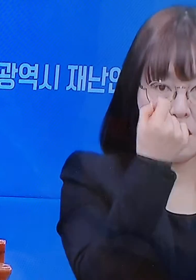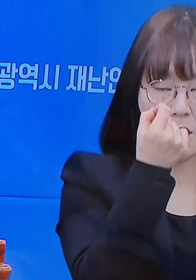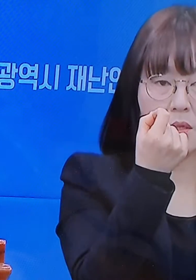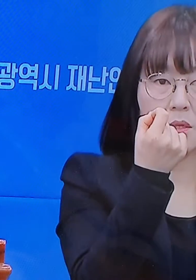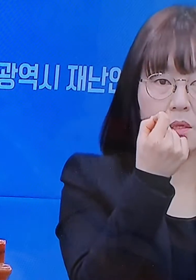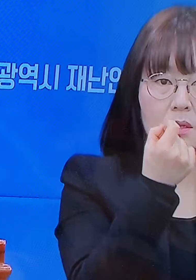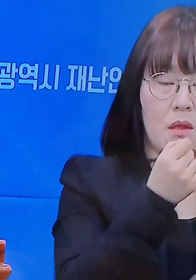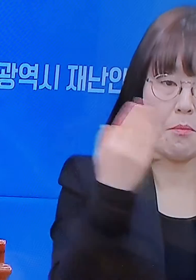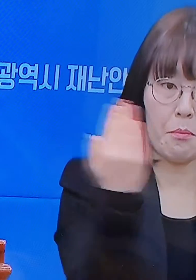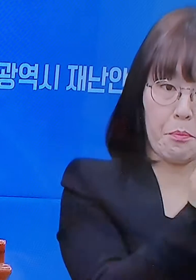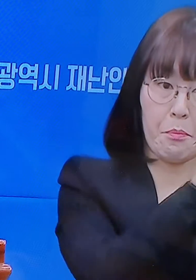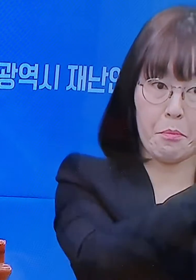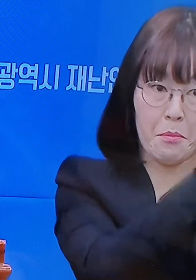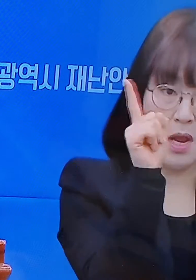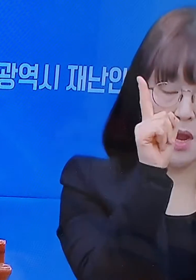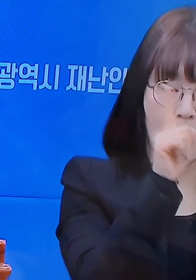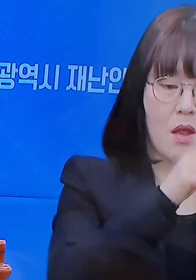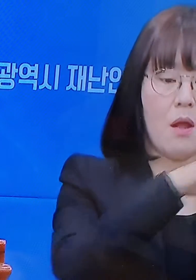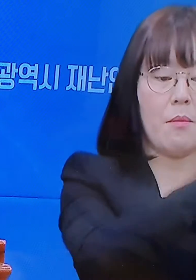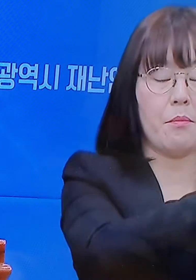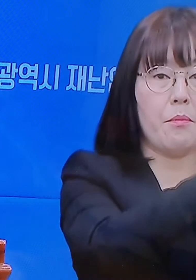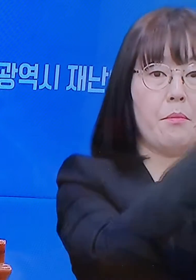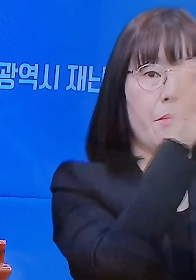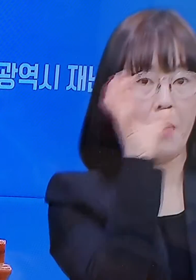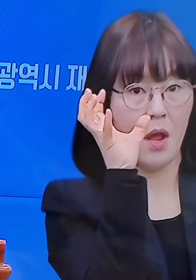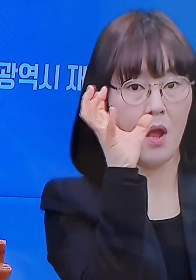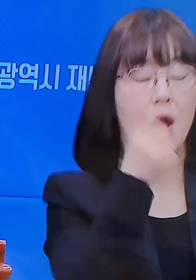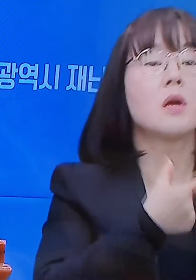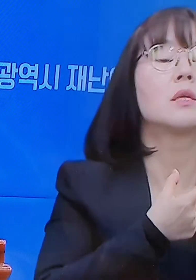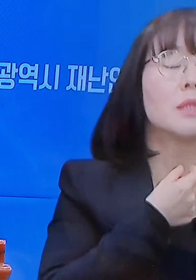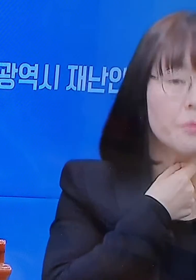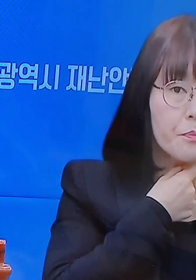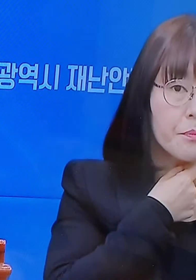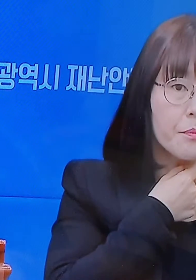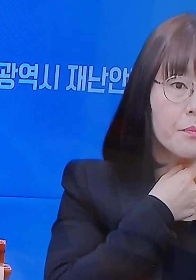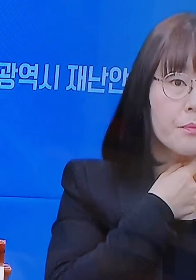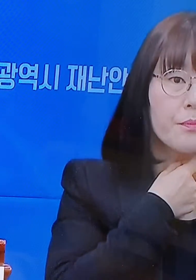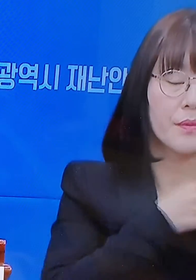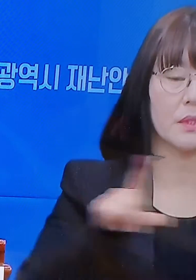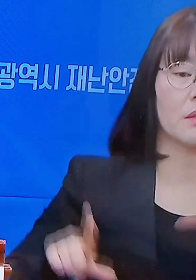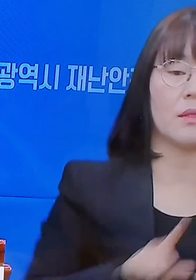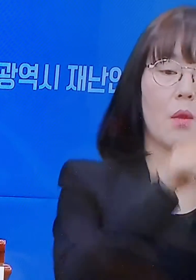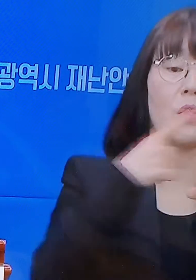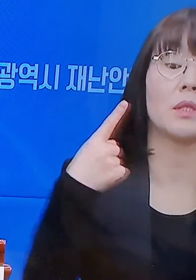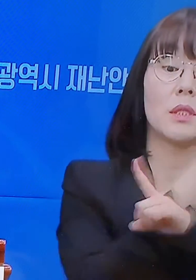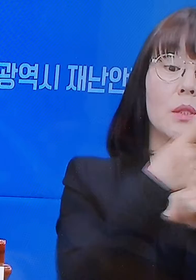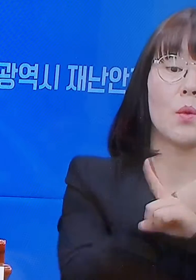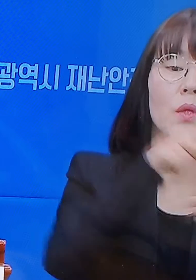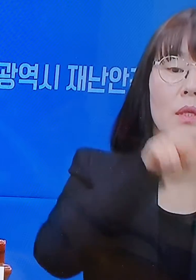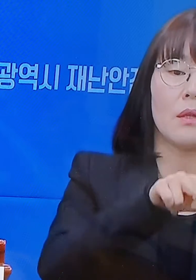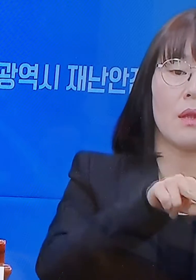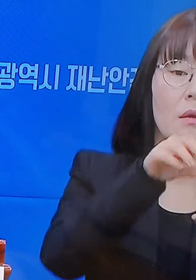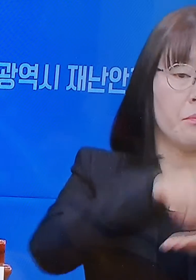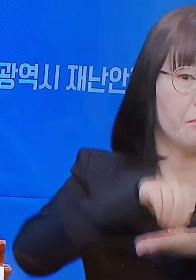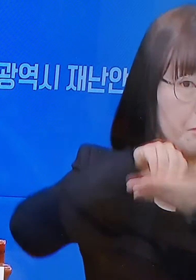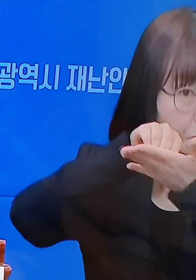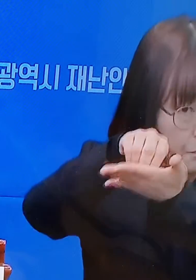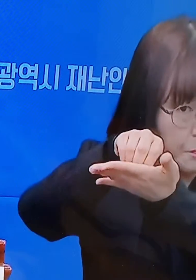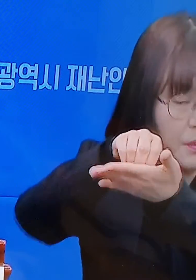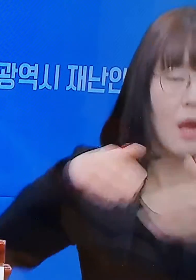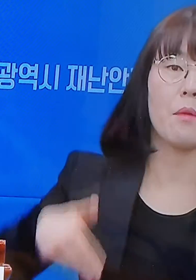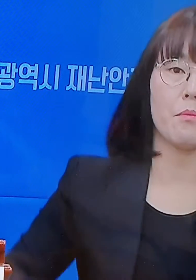50s and older are often around 35